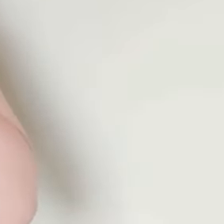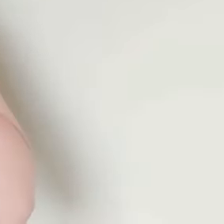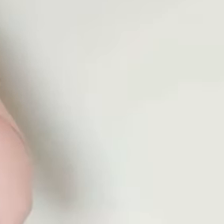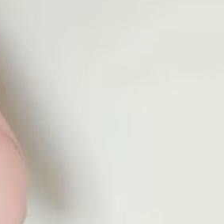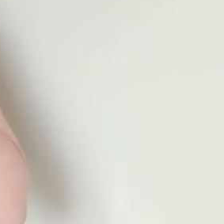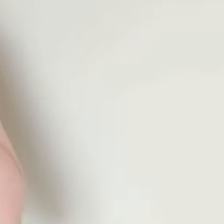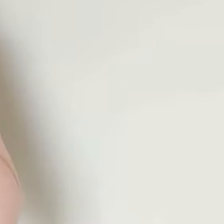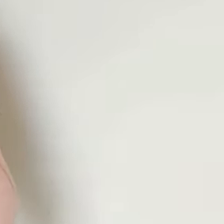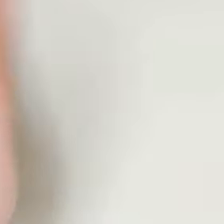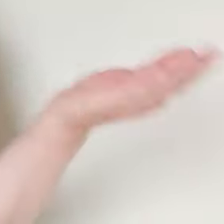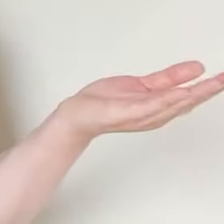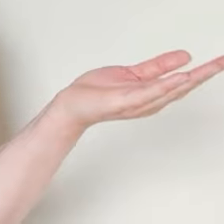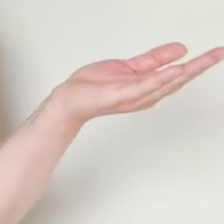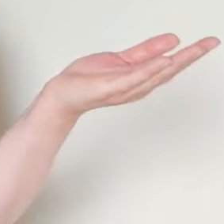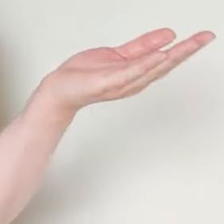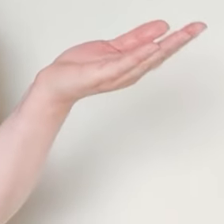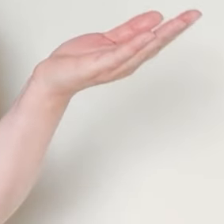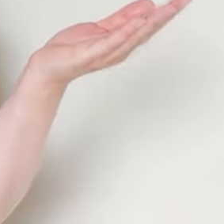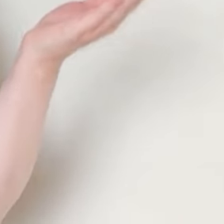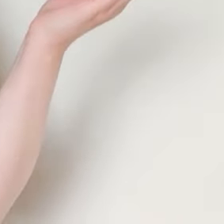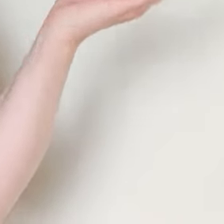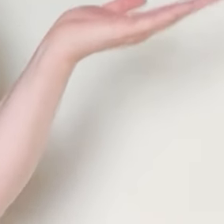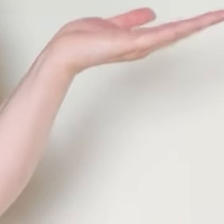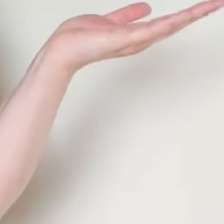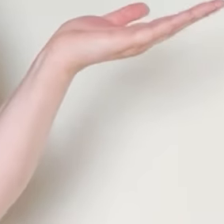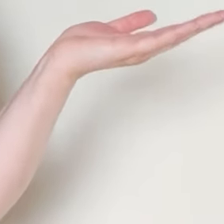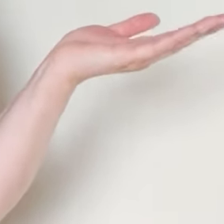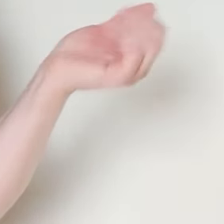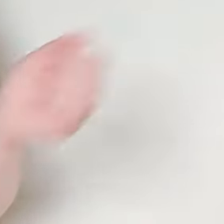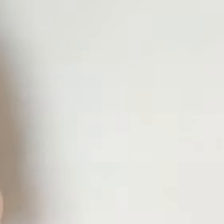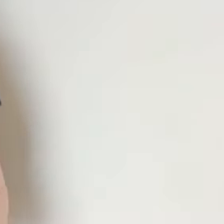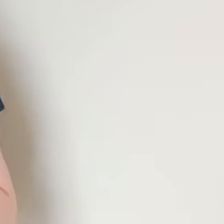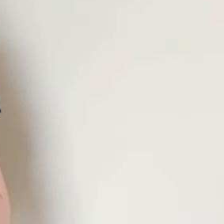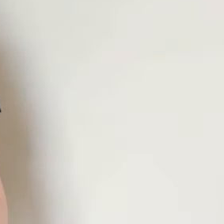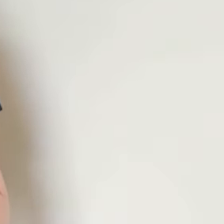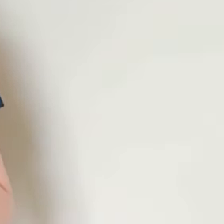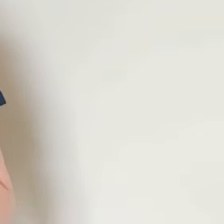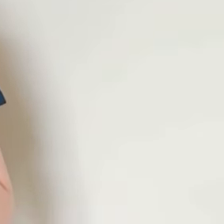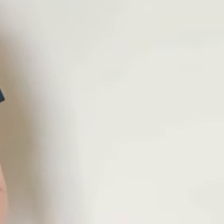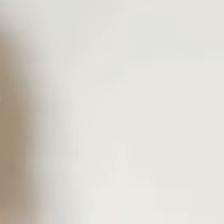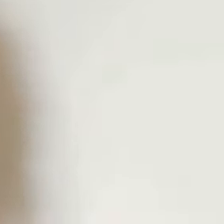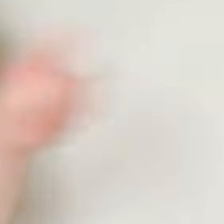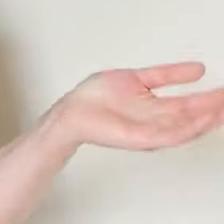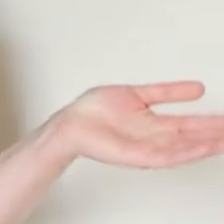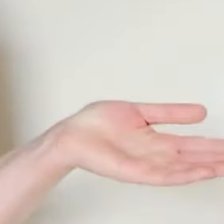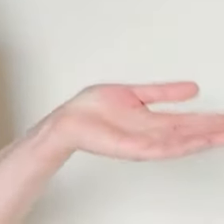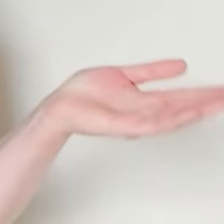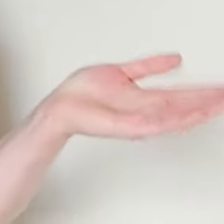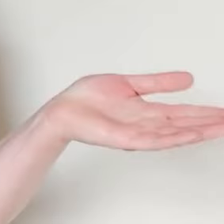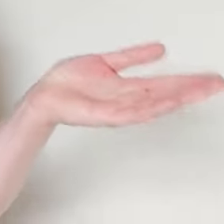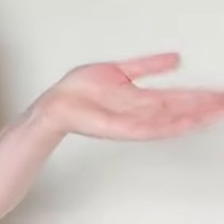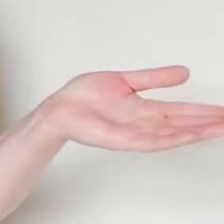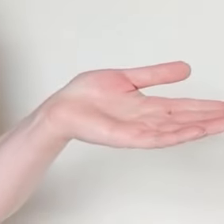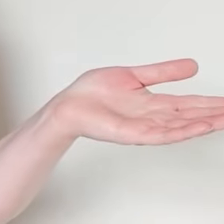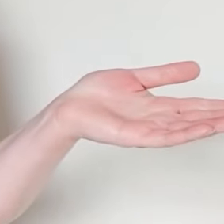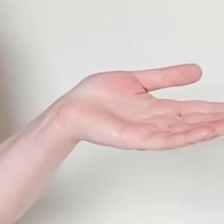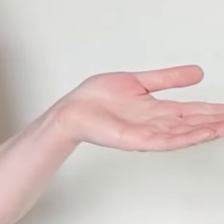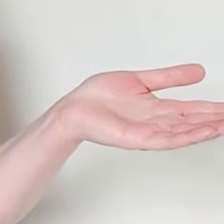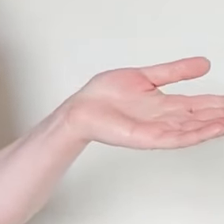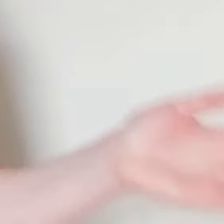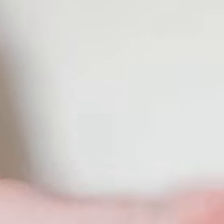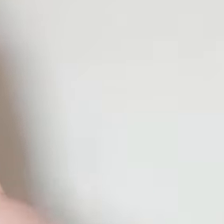Now, I try to be righteous. I try not to sin. I try not to make any